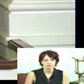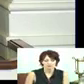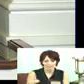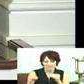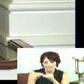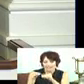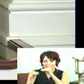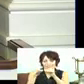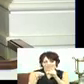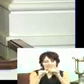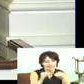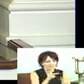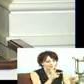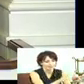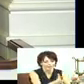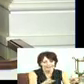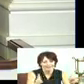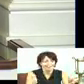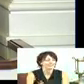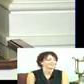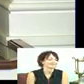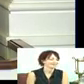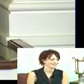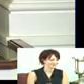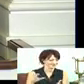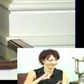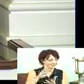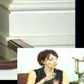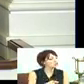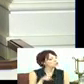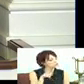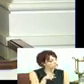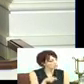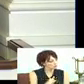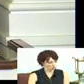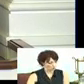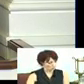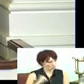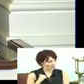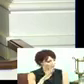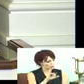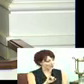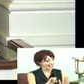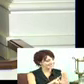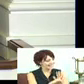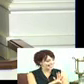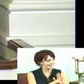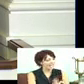Sini was very proud of her identity as a Texas dyke.